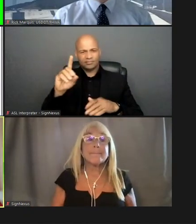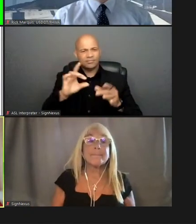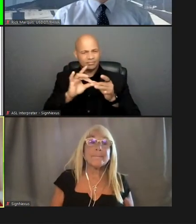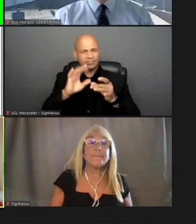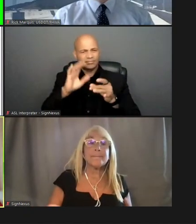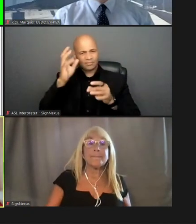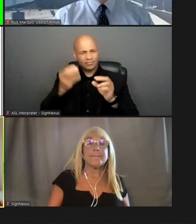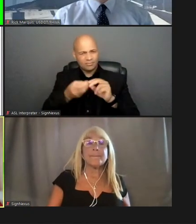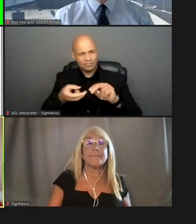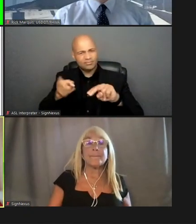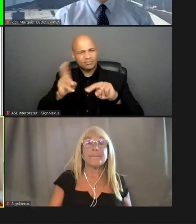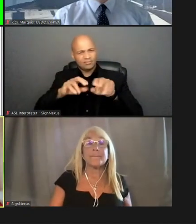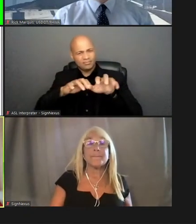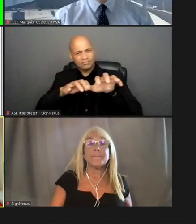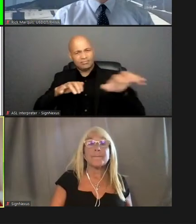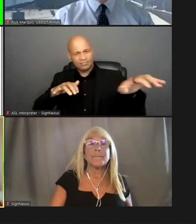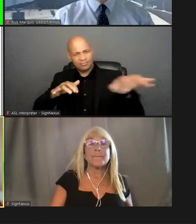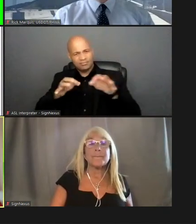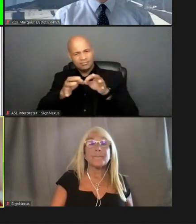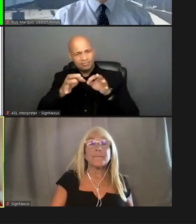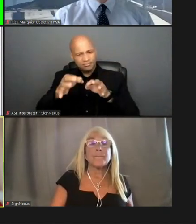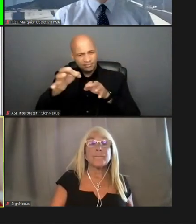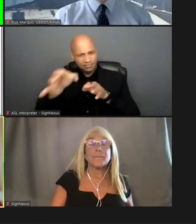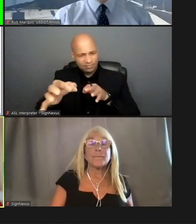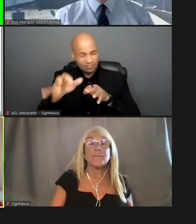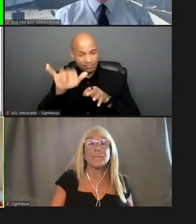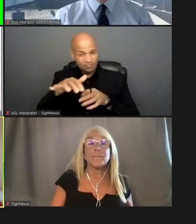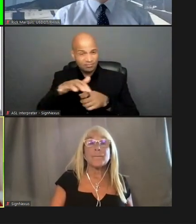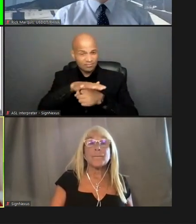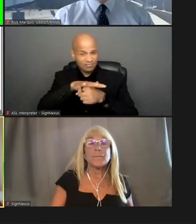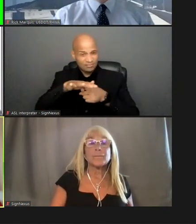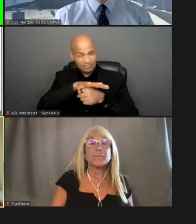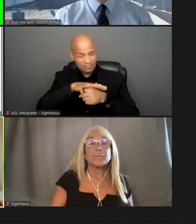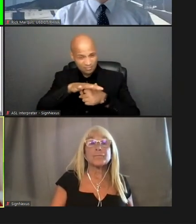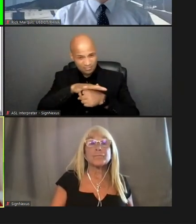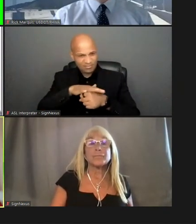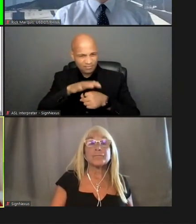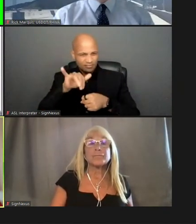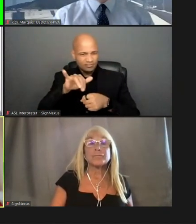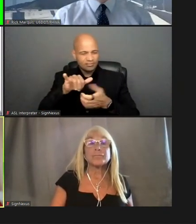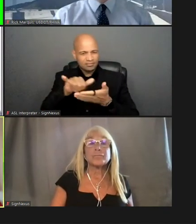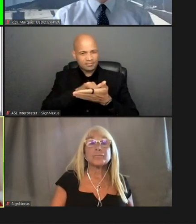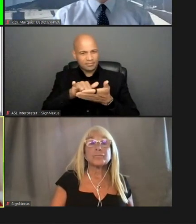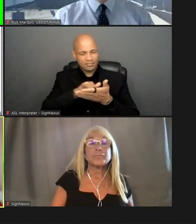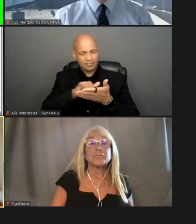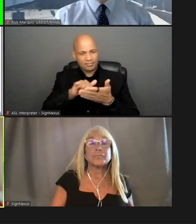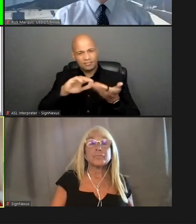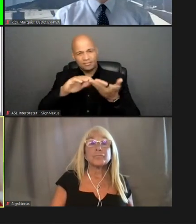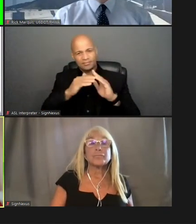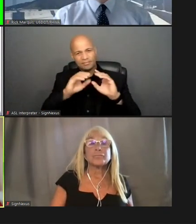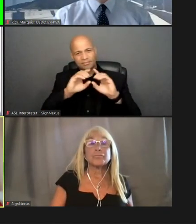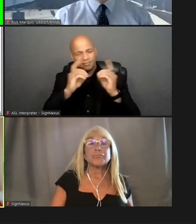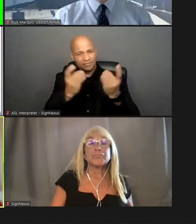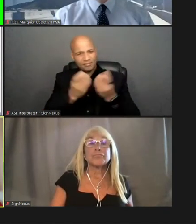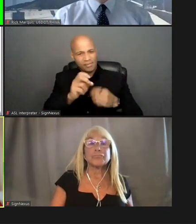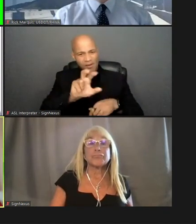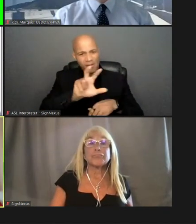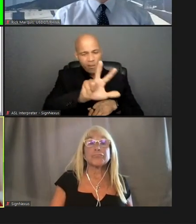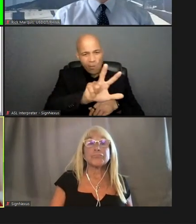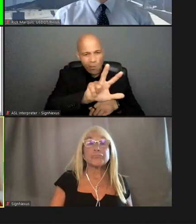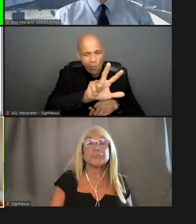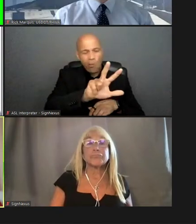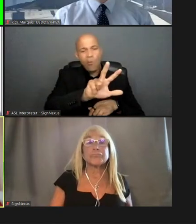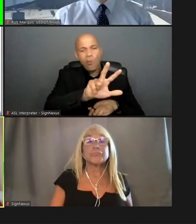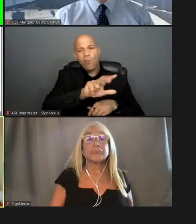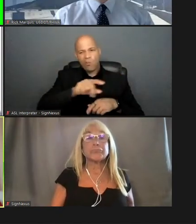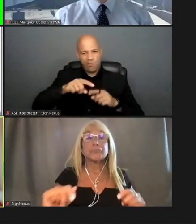the form of increased delays this area is in Manhattan Community district 3. from 10th Street to the bridge of to